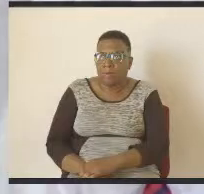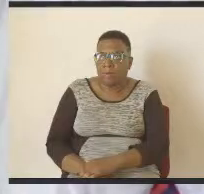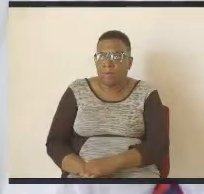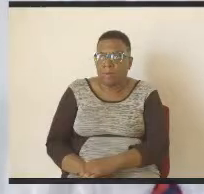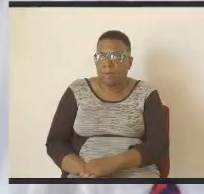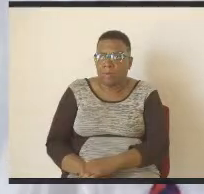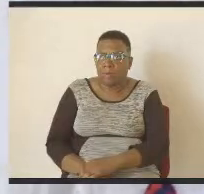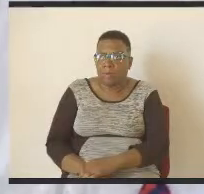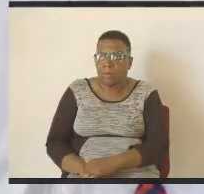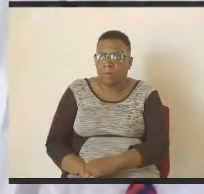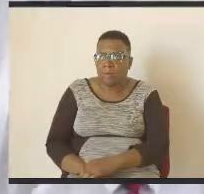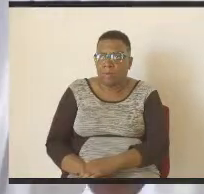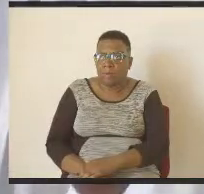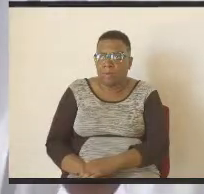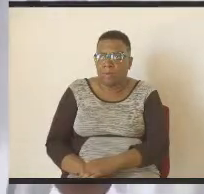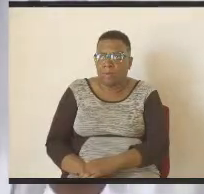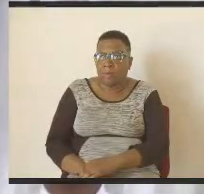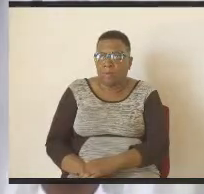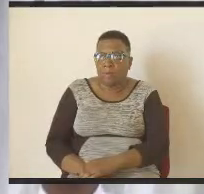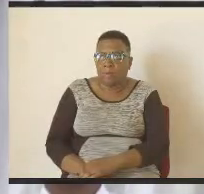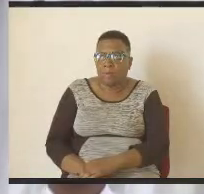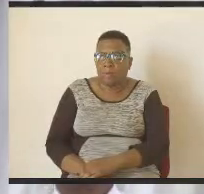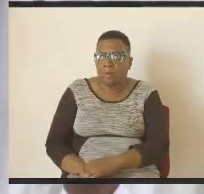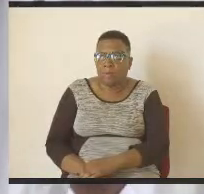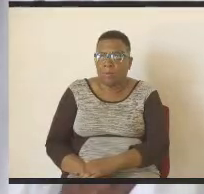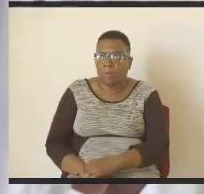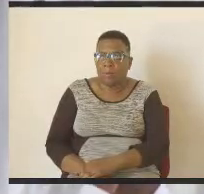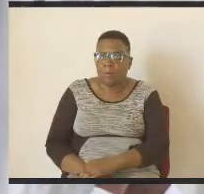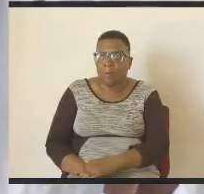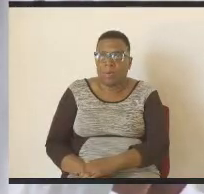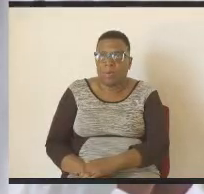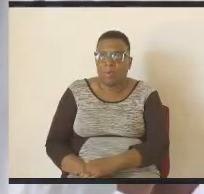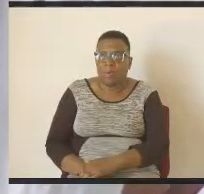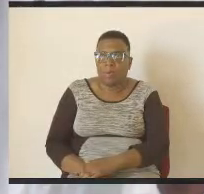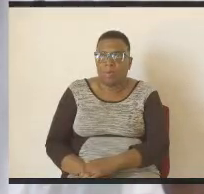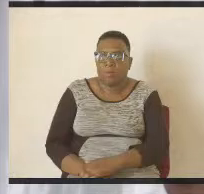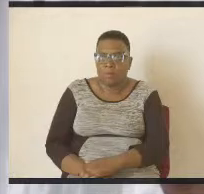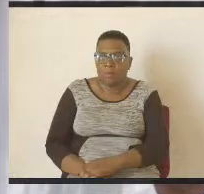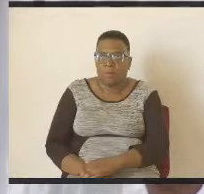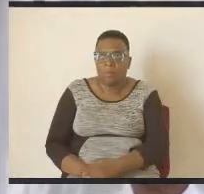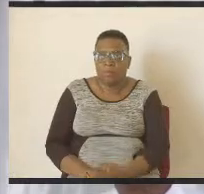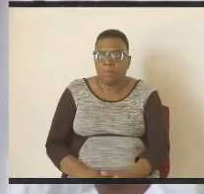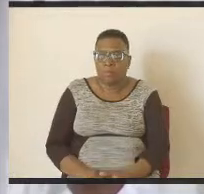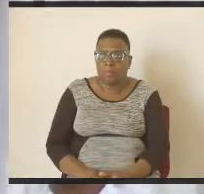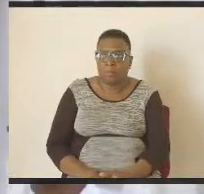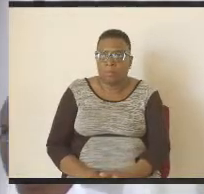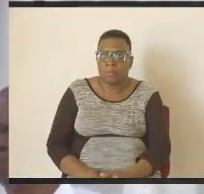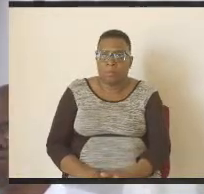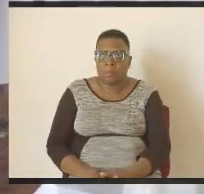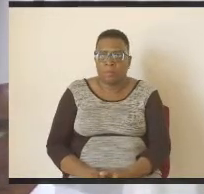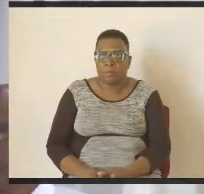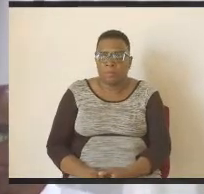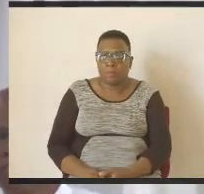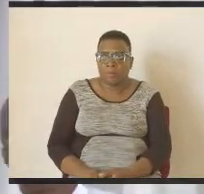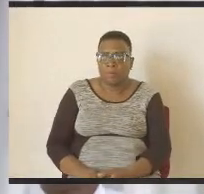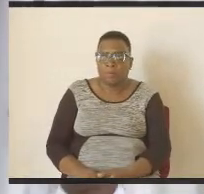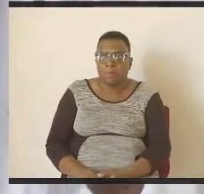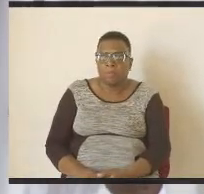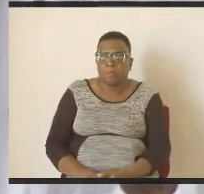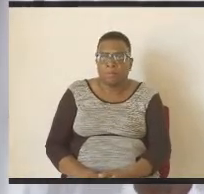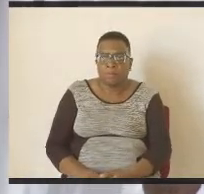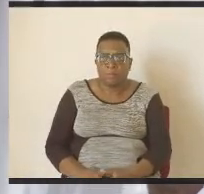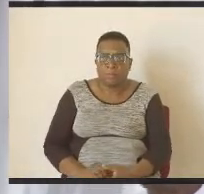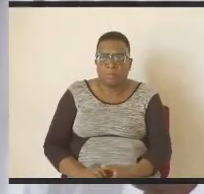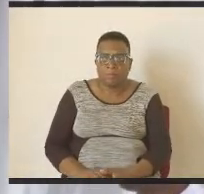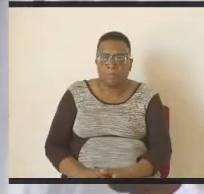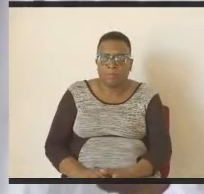his sweat became as blood. Hallelujah. It was love, his love for us. It was, he was not powerless.